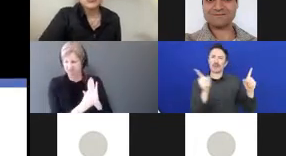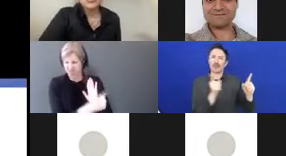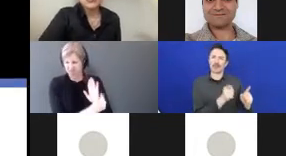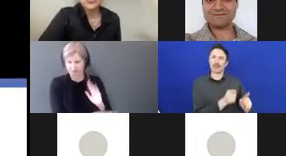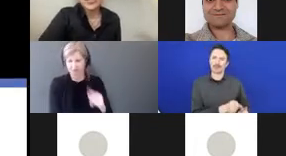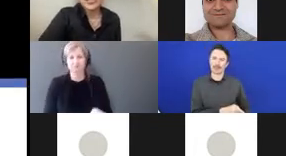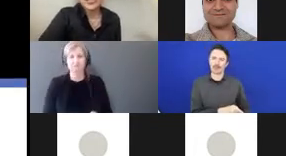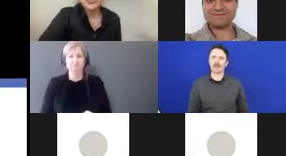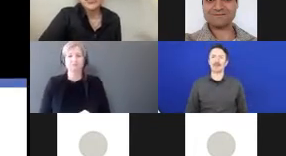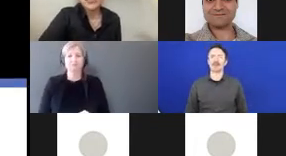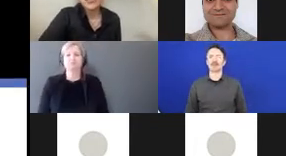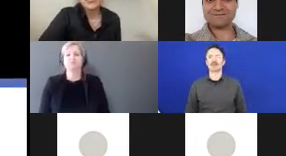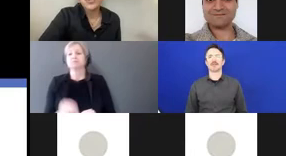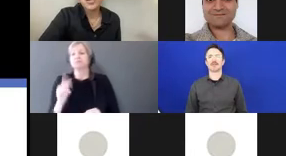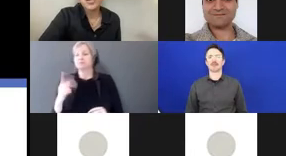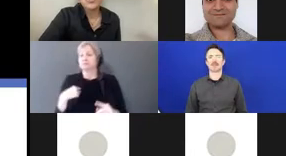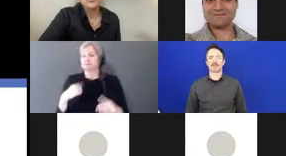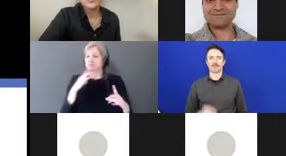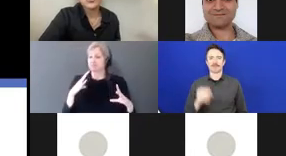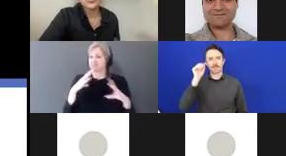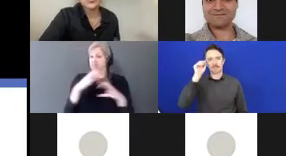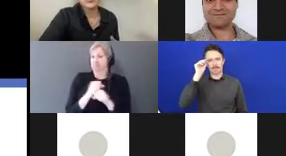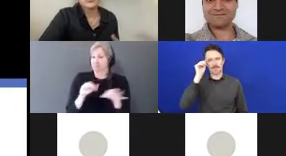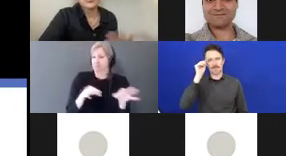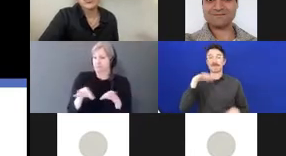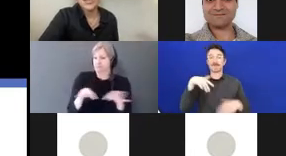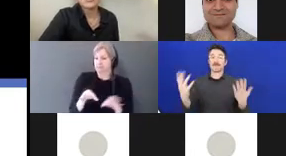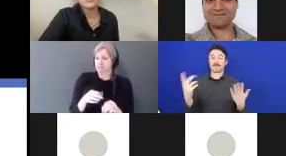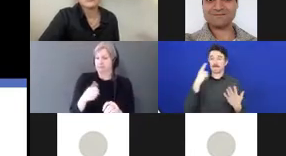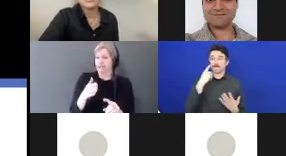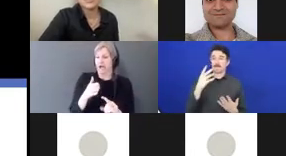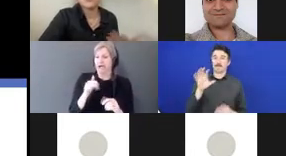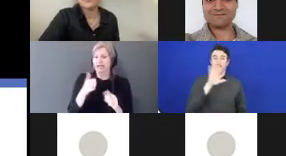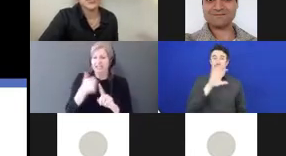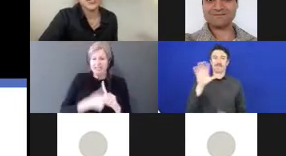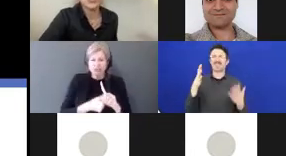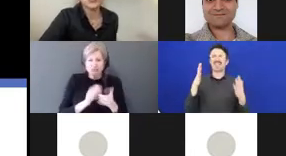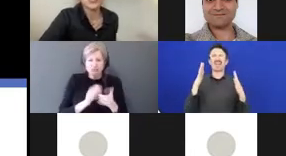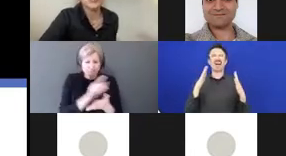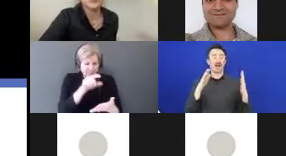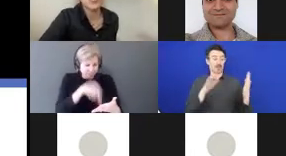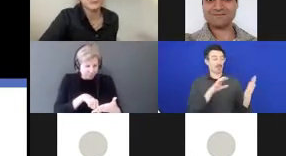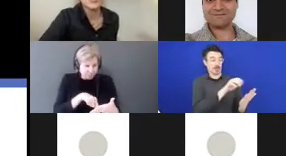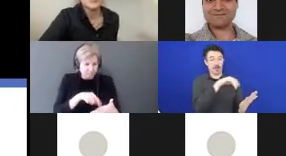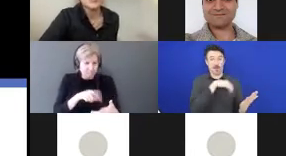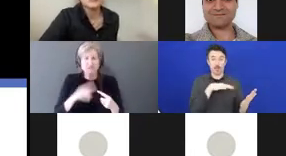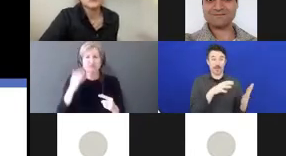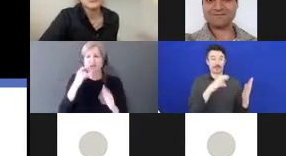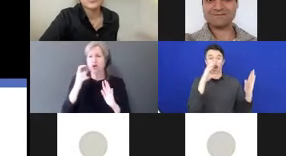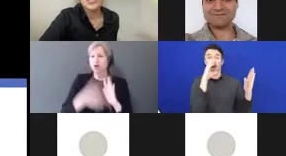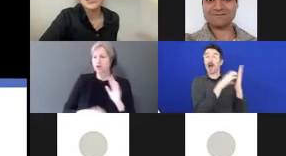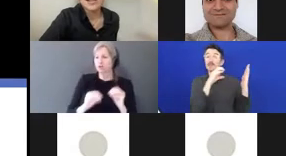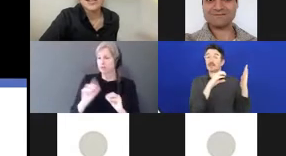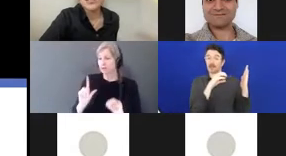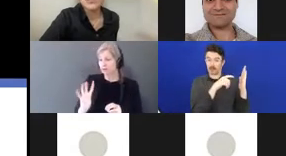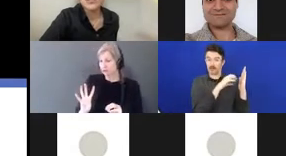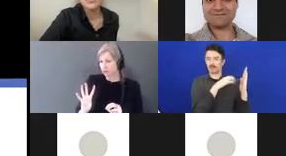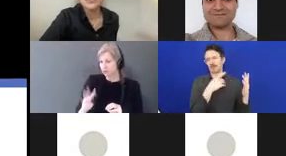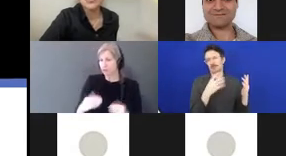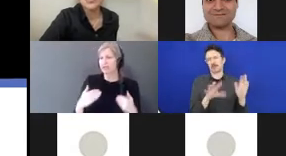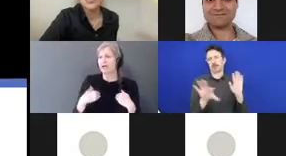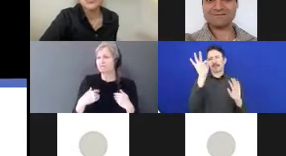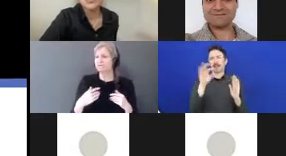to give you a quick overview of how each article was addressed, an example for Article 24, there were guidelines, for